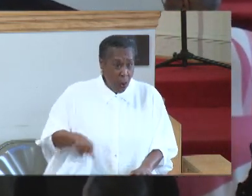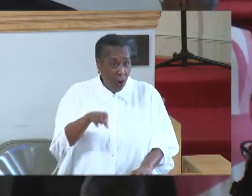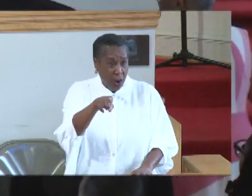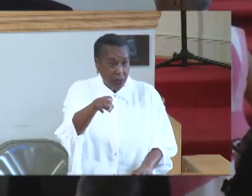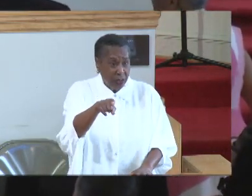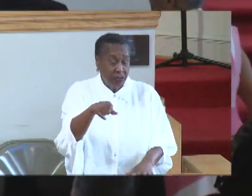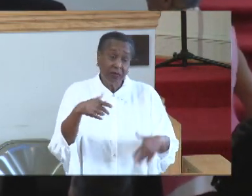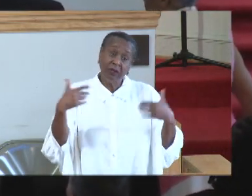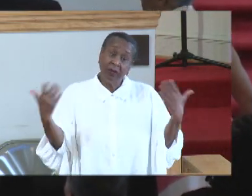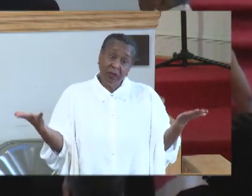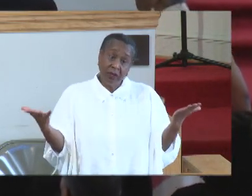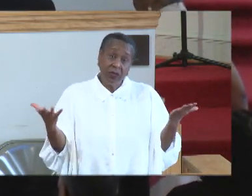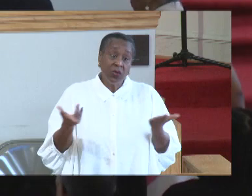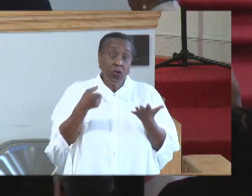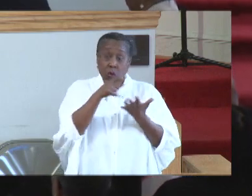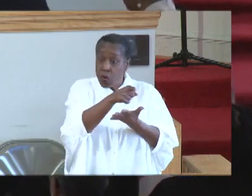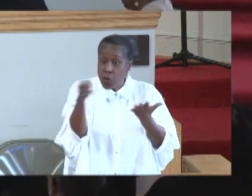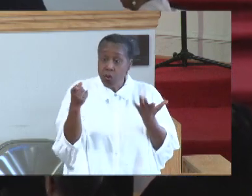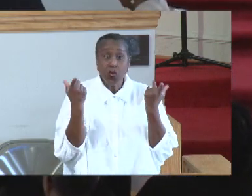All you got to do,